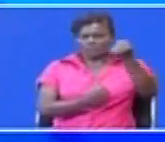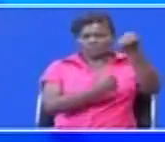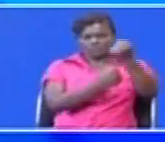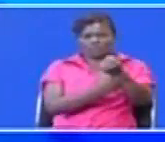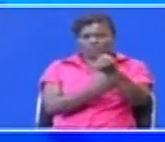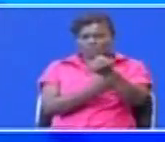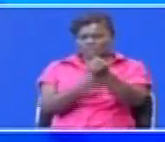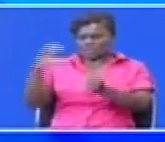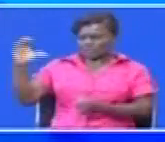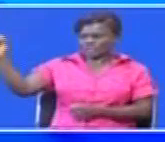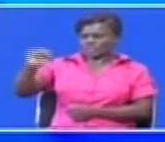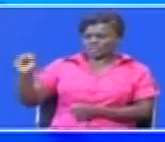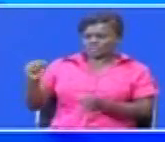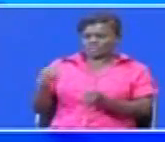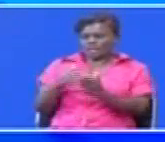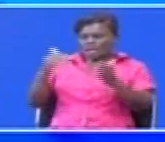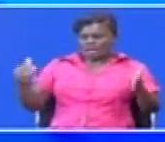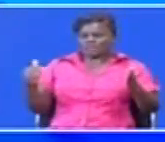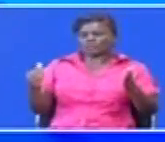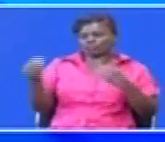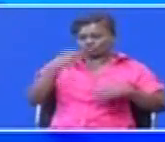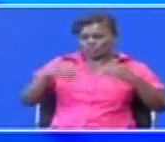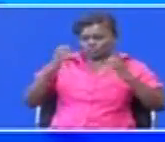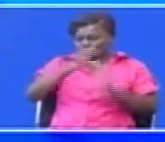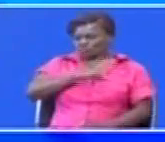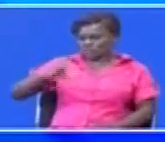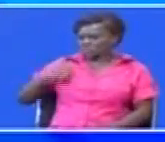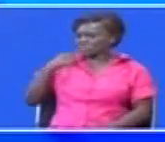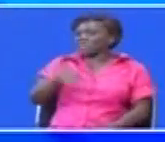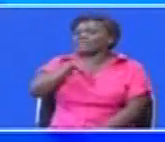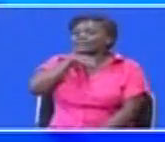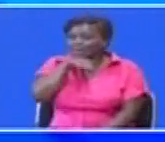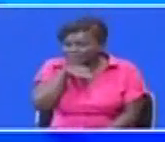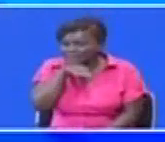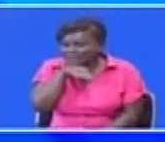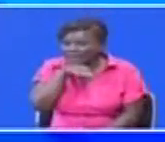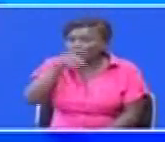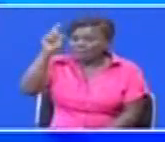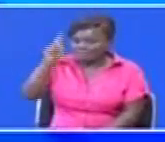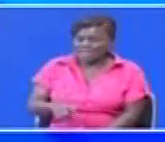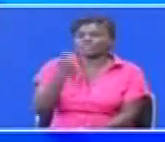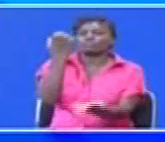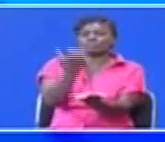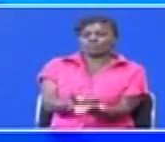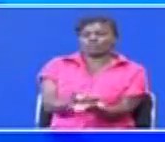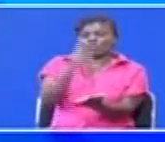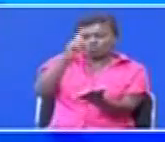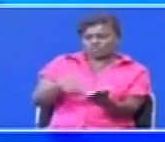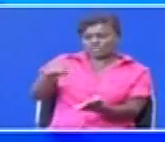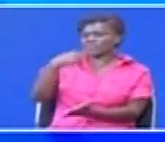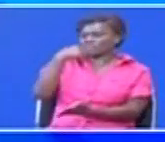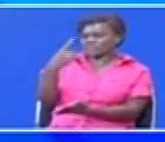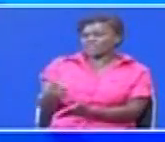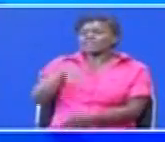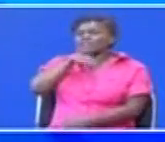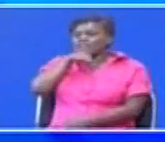Cabinet Secretary and the Anti-Corruption Commission, saying opposition leader Raila Odinga must prove his claims on Eurobond cash. Raila